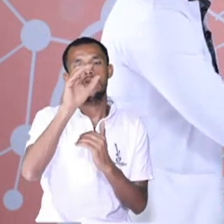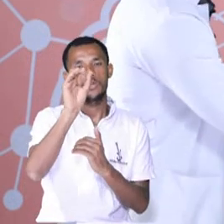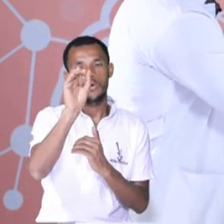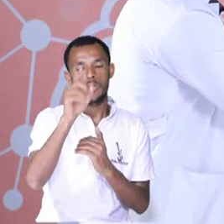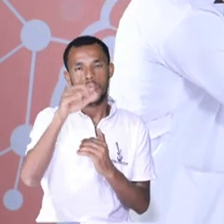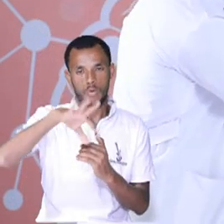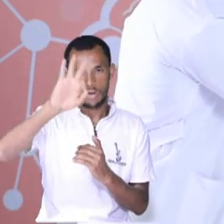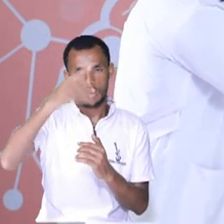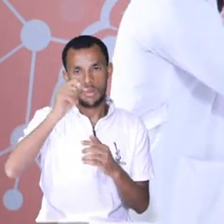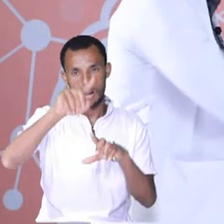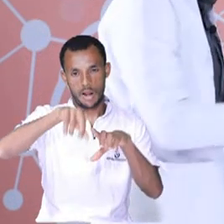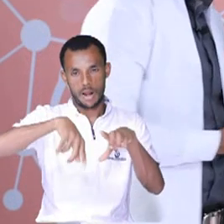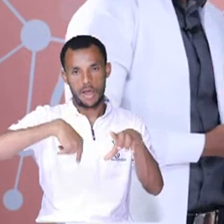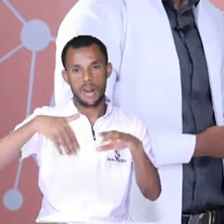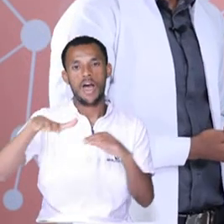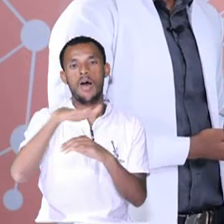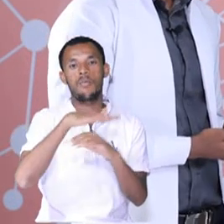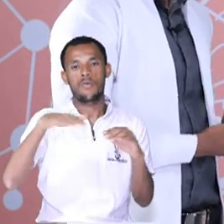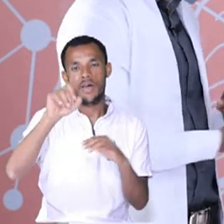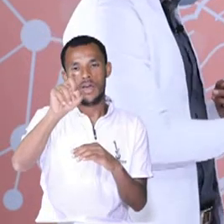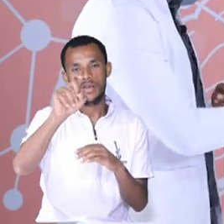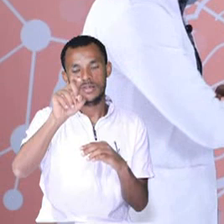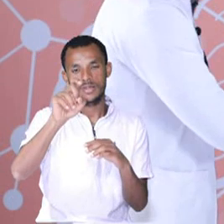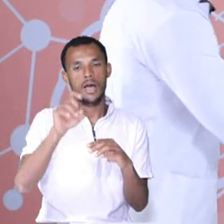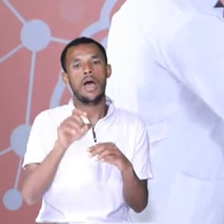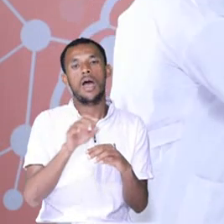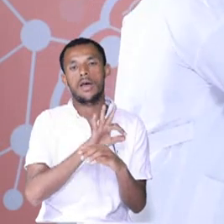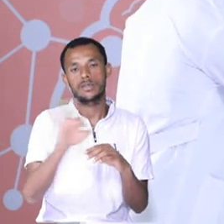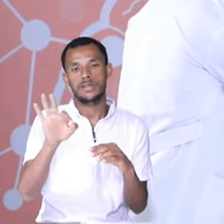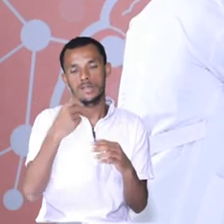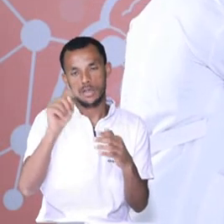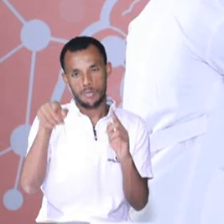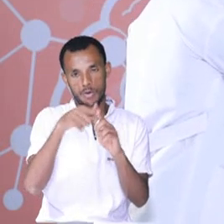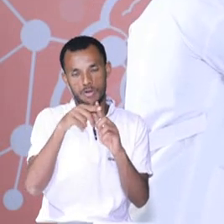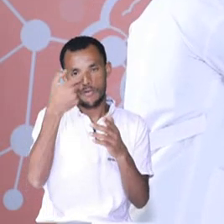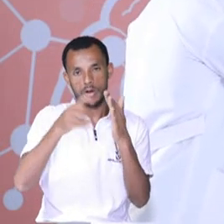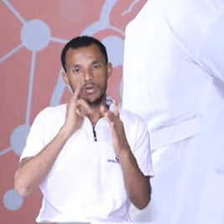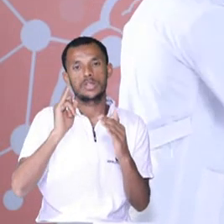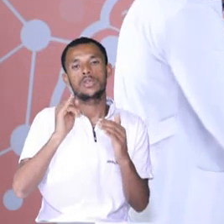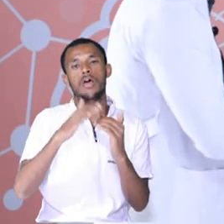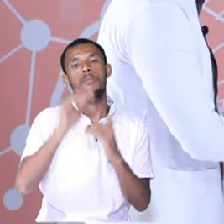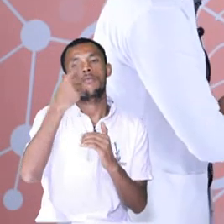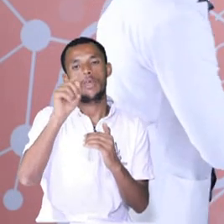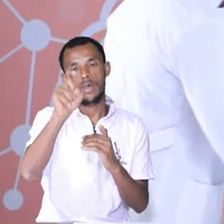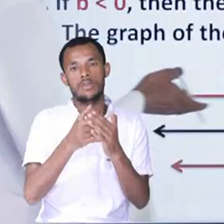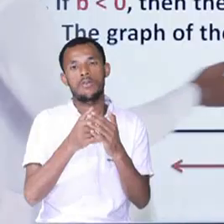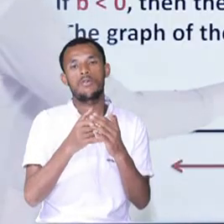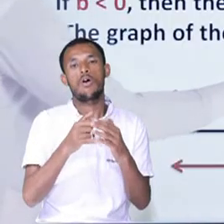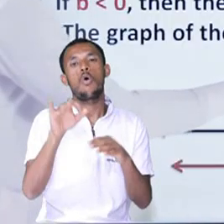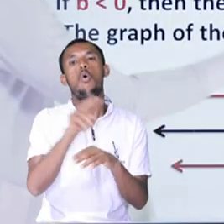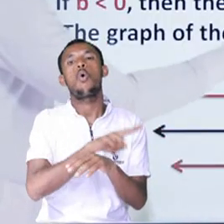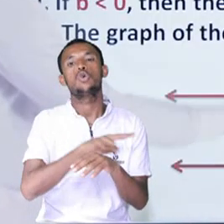0, you get the line above the x-axis because the positive value is above the x-axis. Therefore, it's